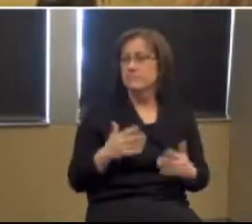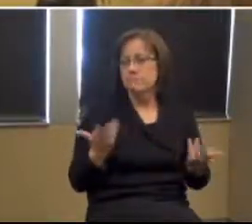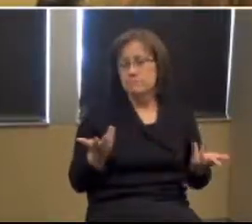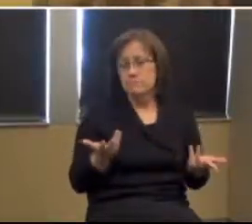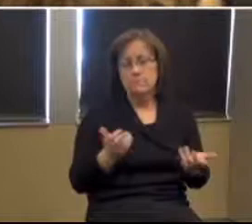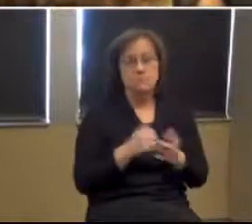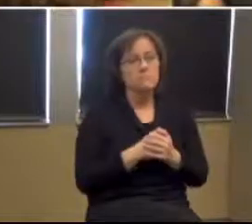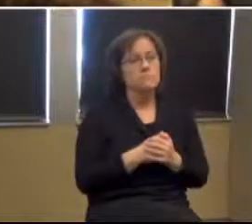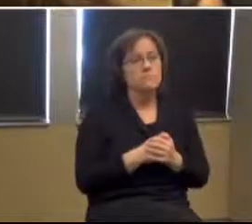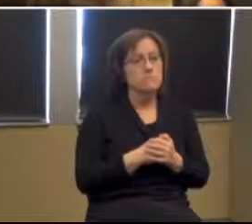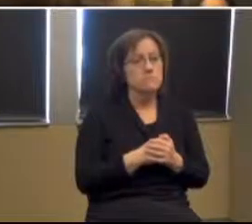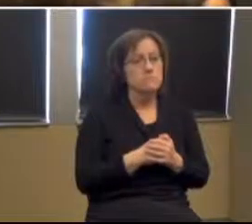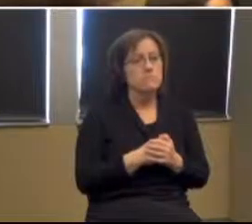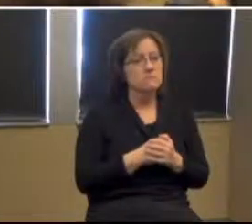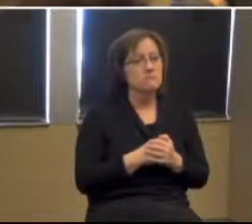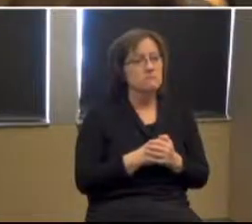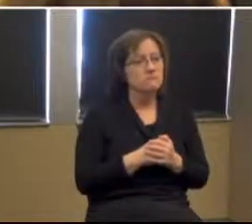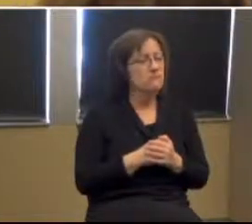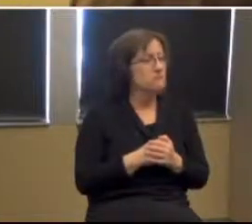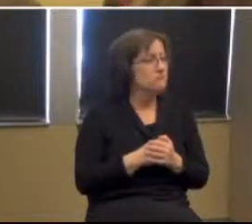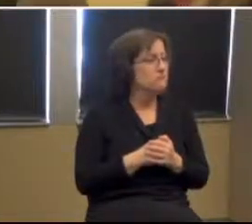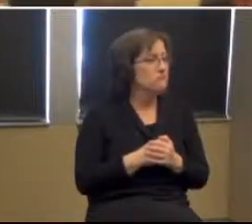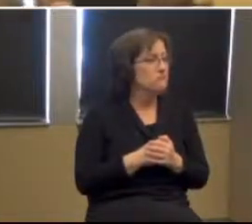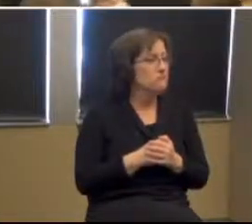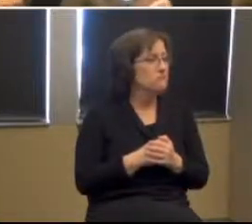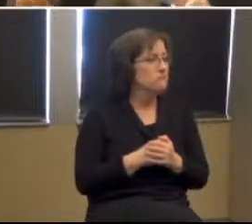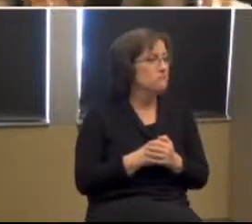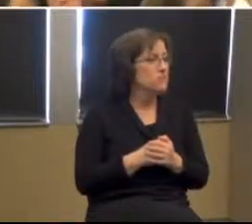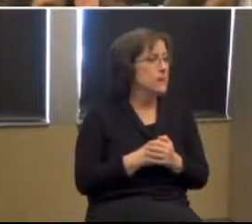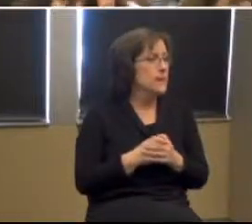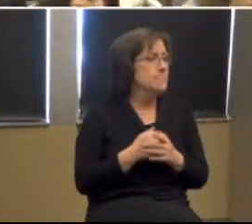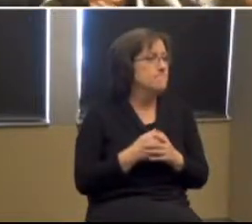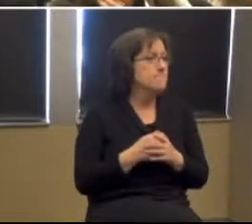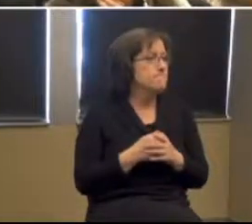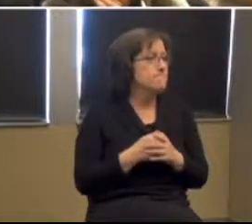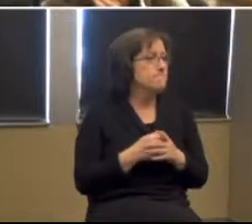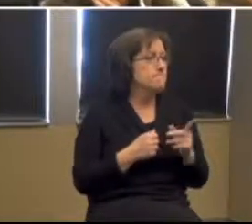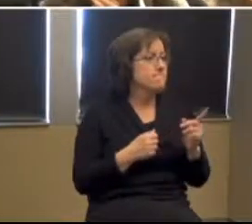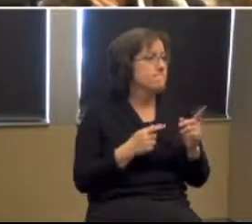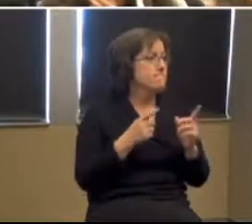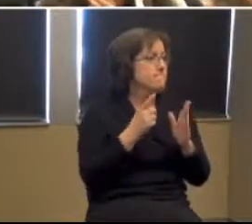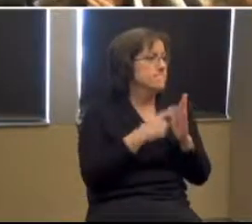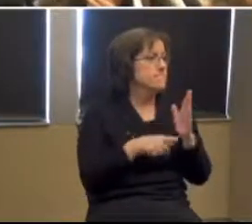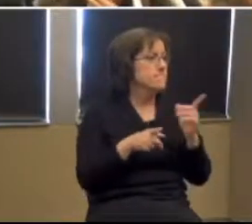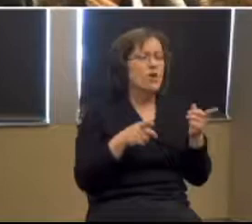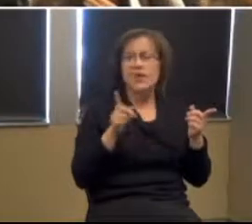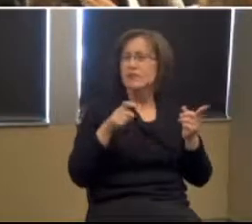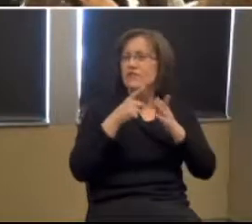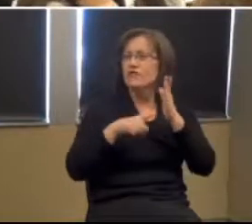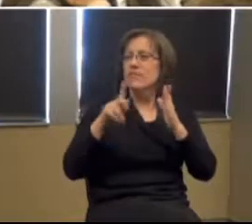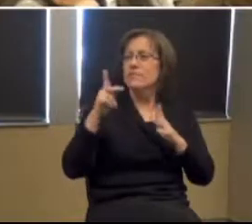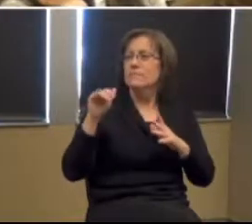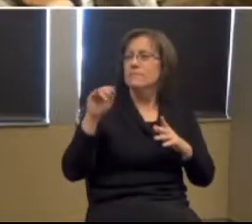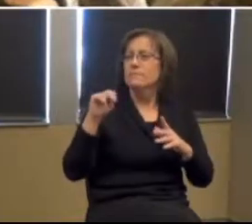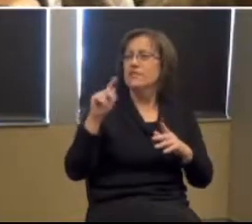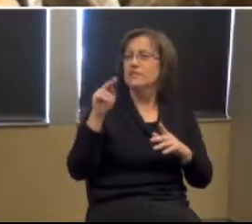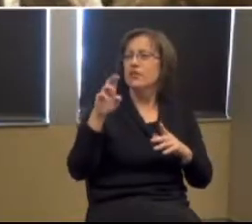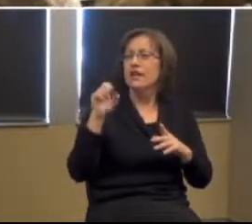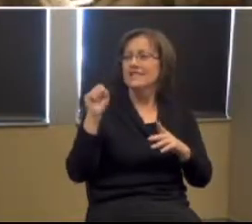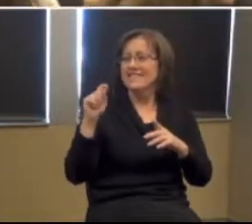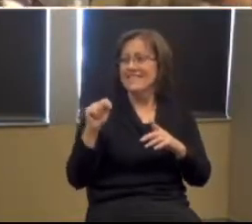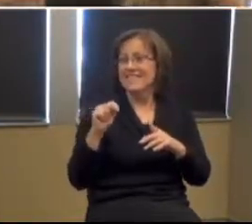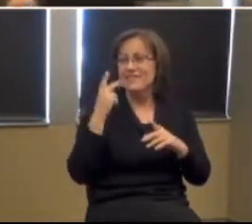Nick? Yes. What do you use these for? Oh my gosh, check Pinterest. I don't know. I see activities with Check paint. Pinterest. Who